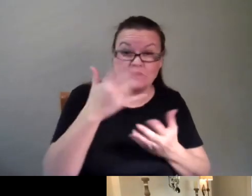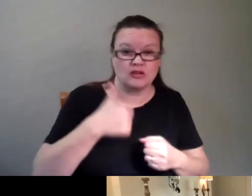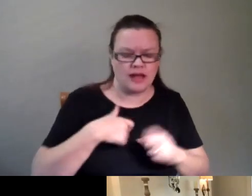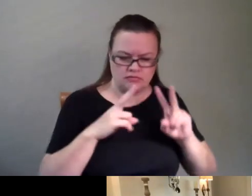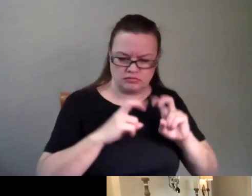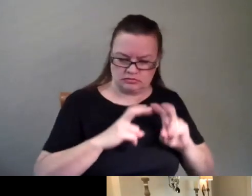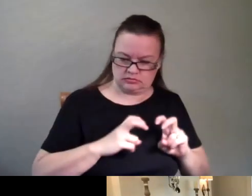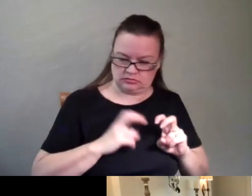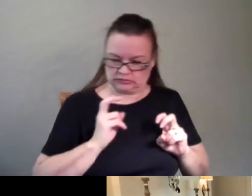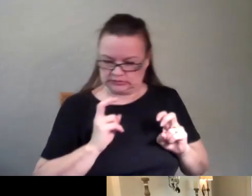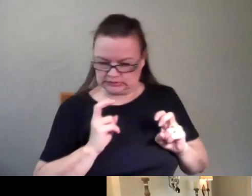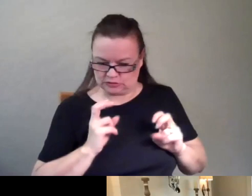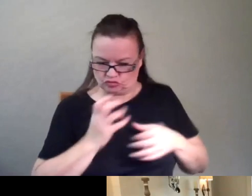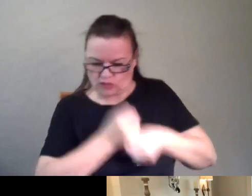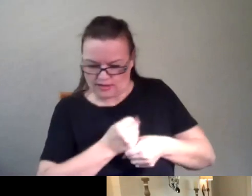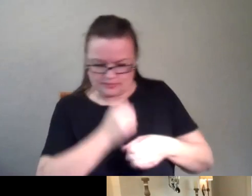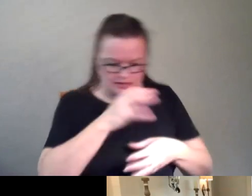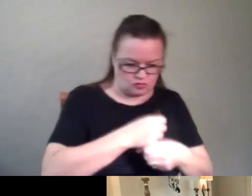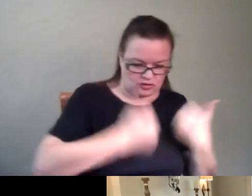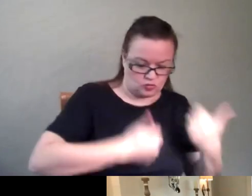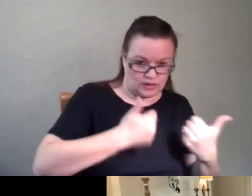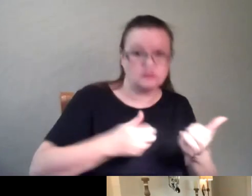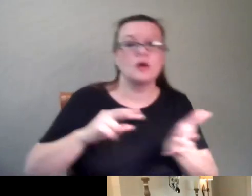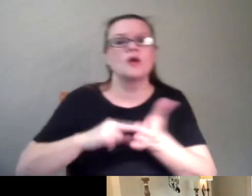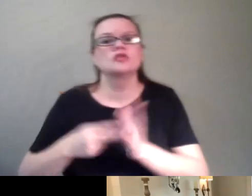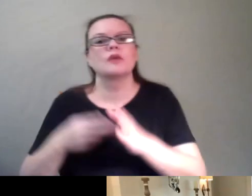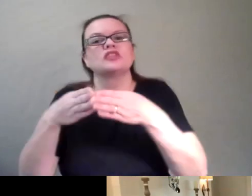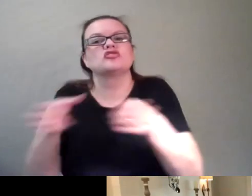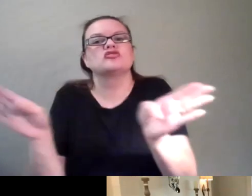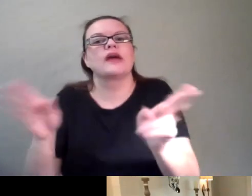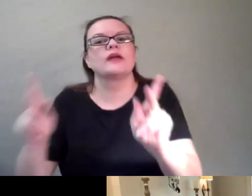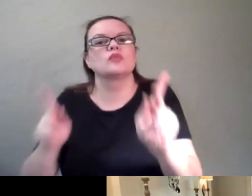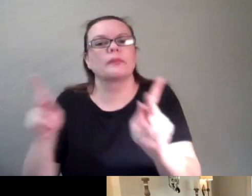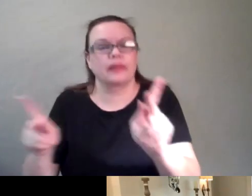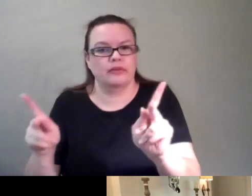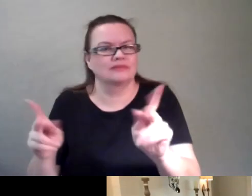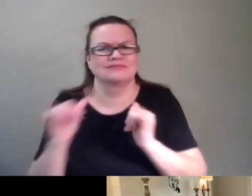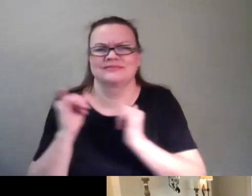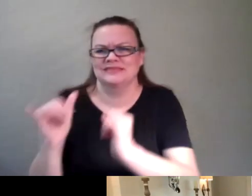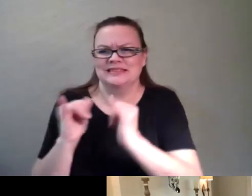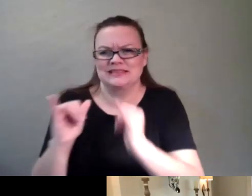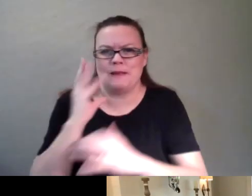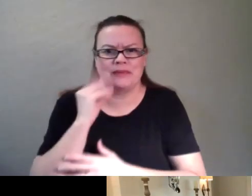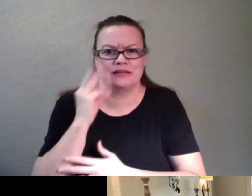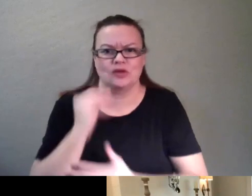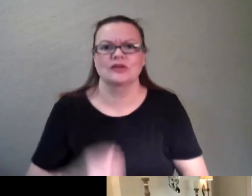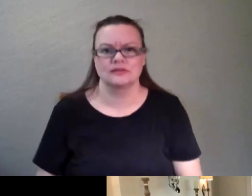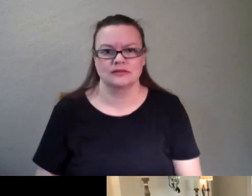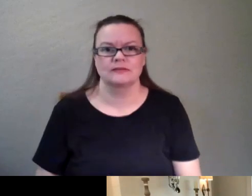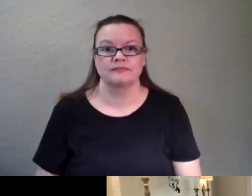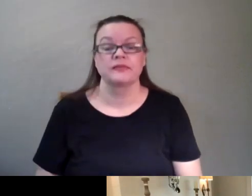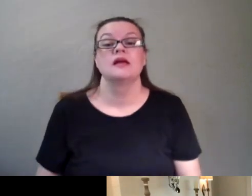reliable, trusted sources. So we're looking at the incentive structures in politics and trying to figure out whether it's